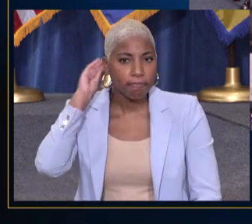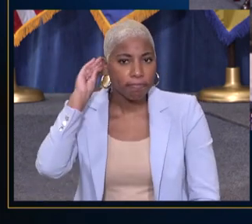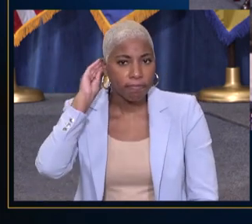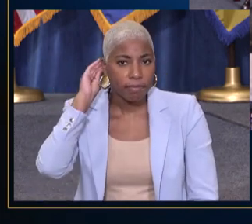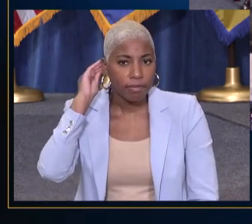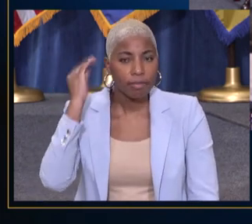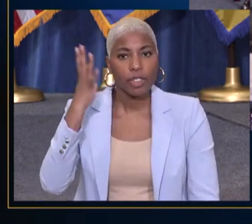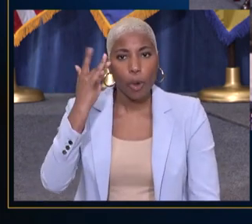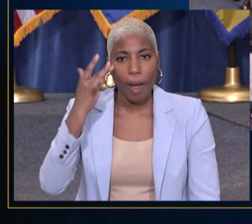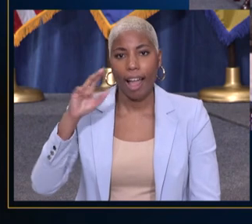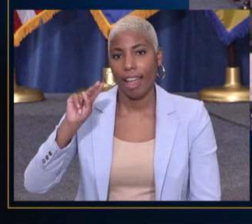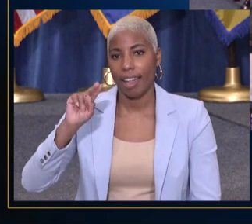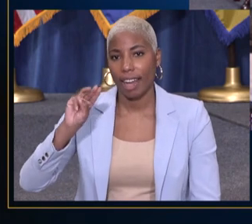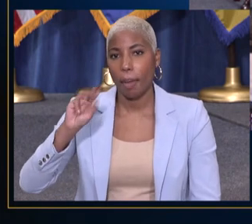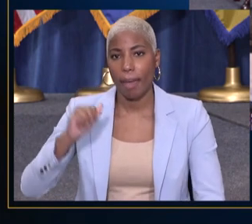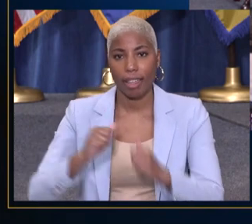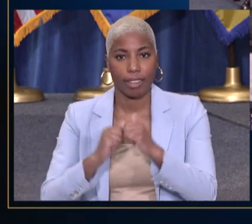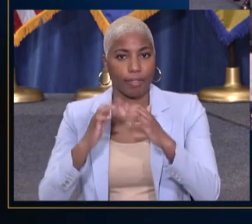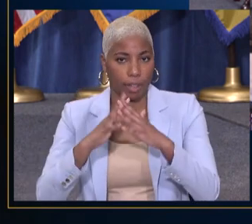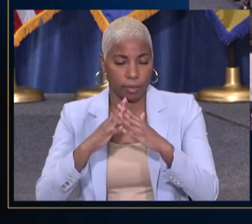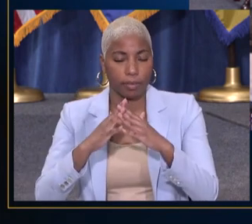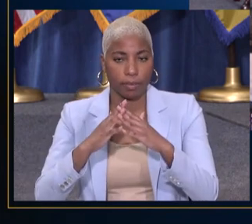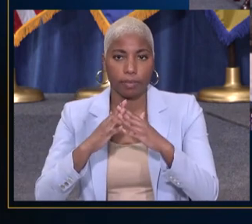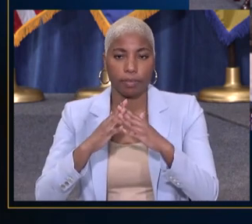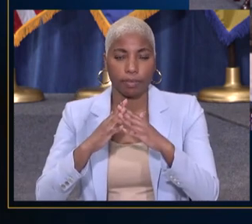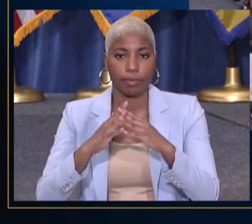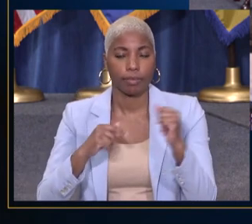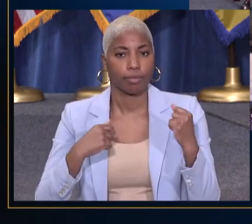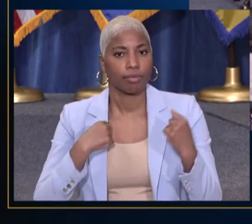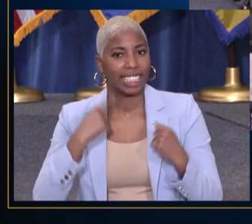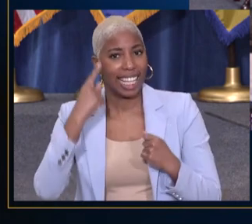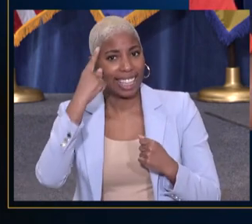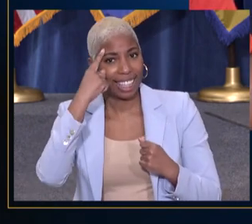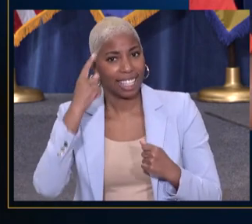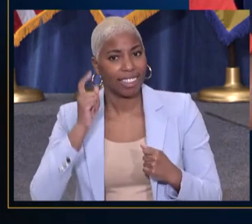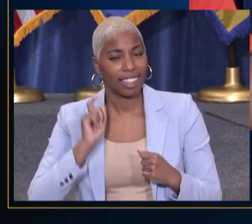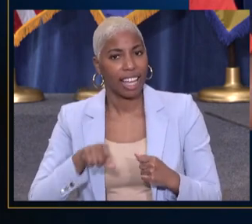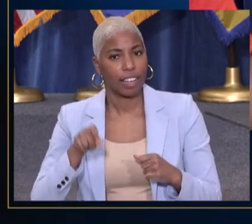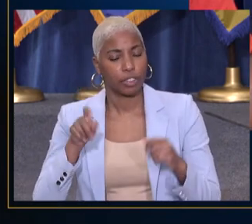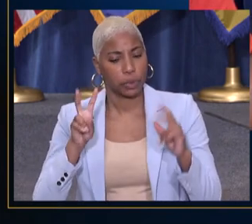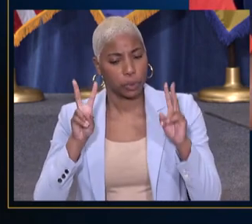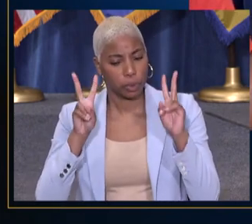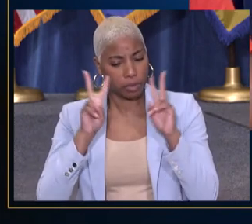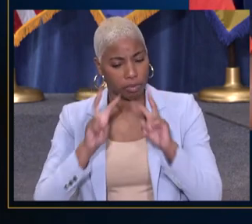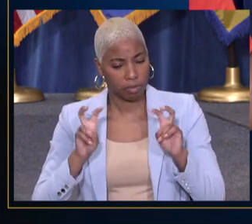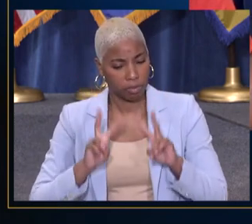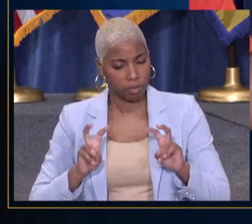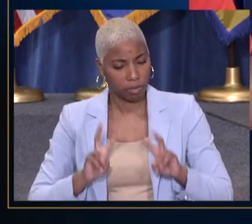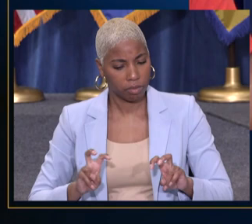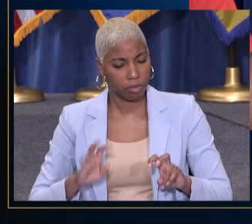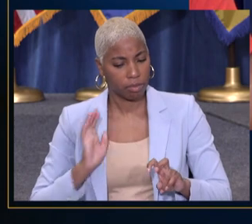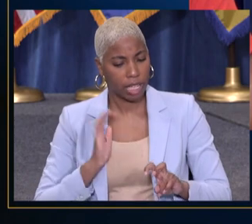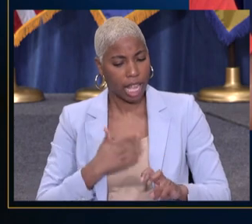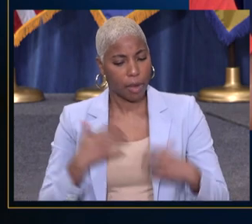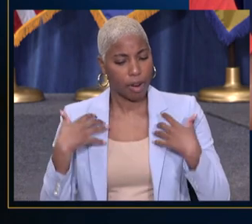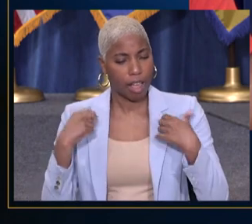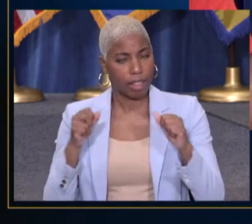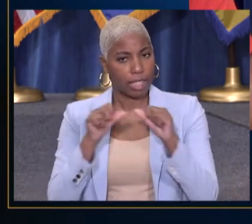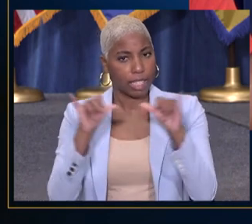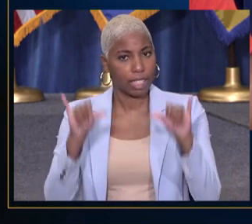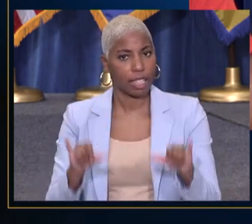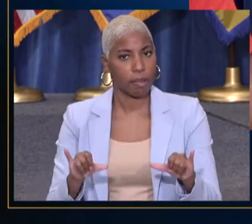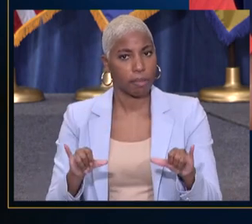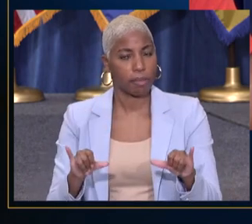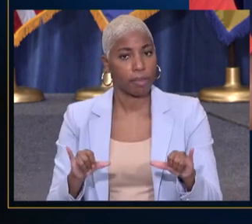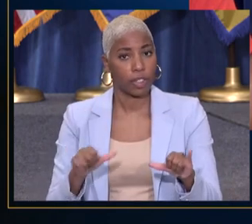NMA was founded. And I think we have to remember that our health system was